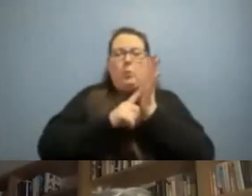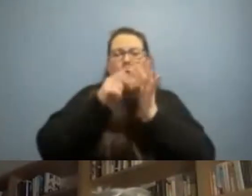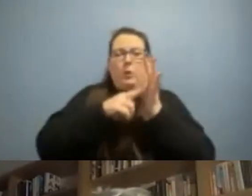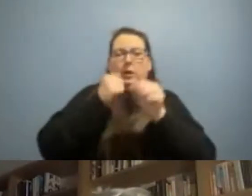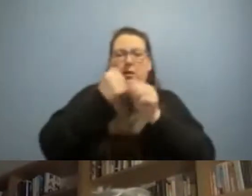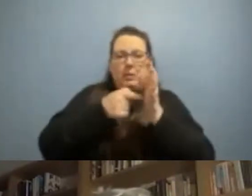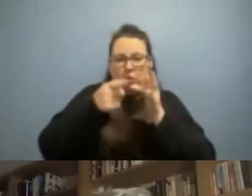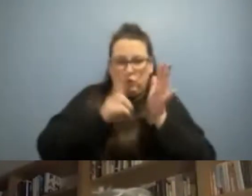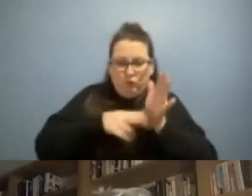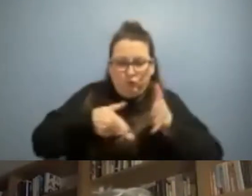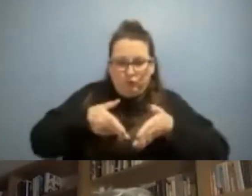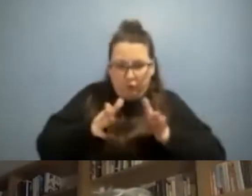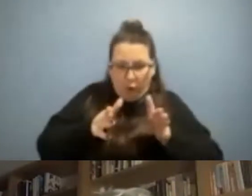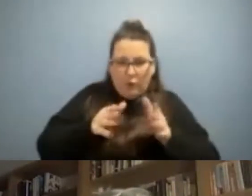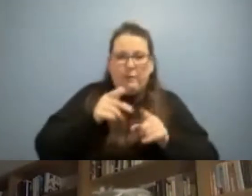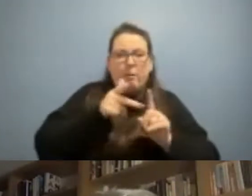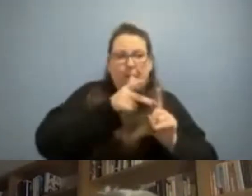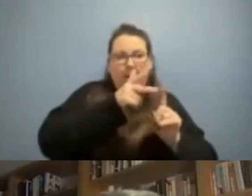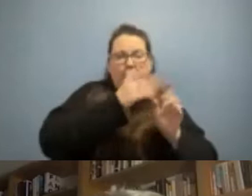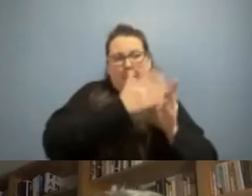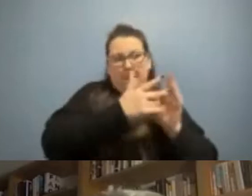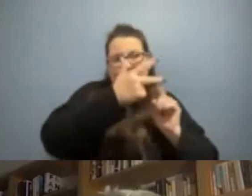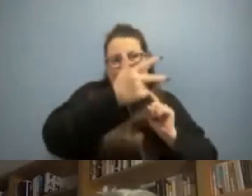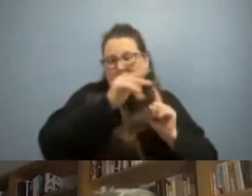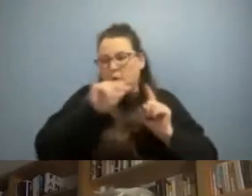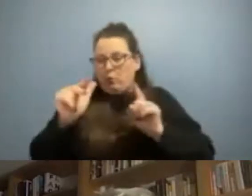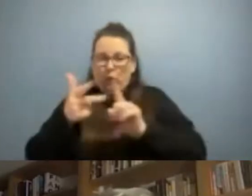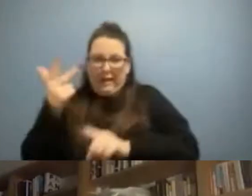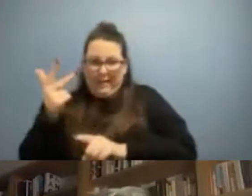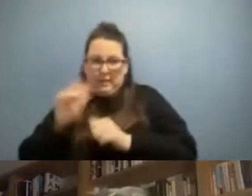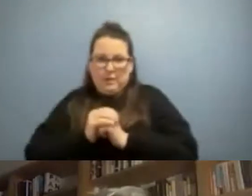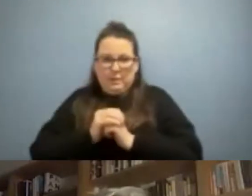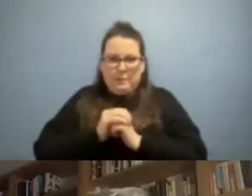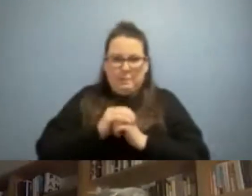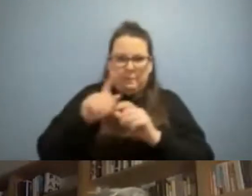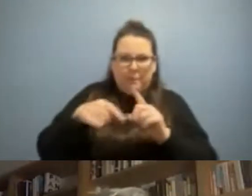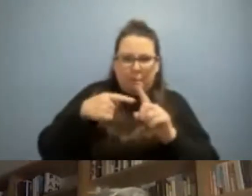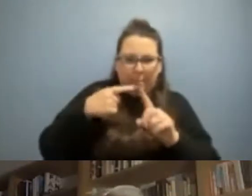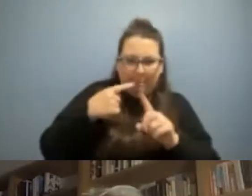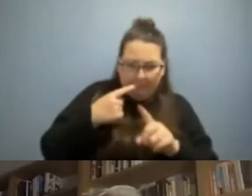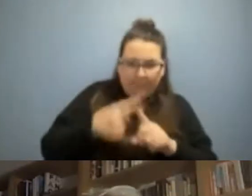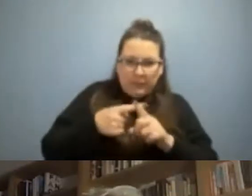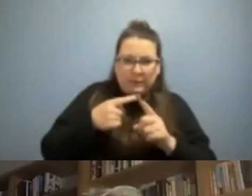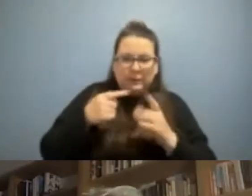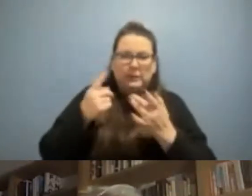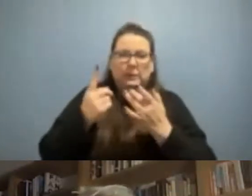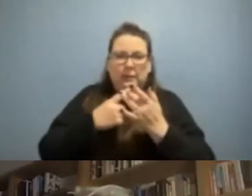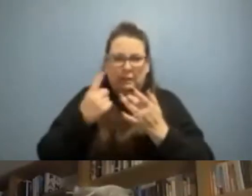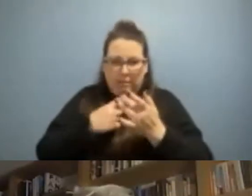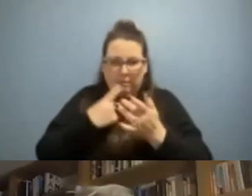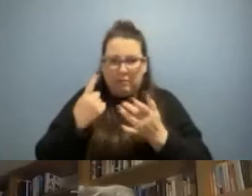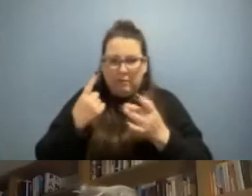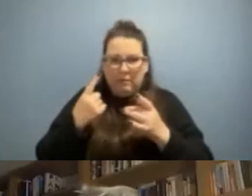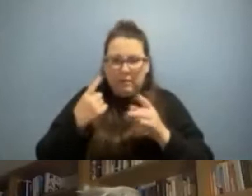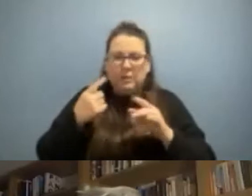from 8:30 a.m. to 8 p.m. And additional lanes are operating at Monash to support additional testing demand. There's also